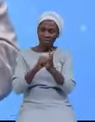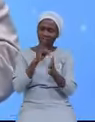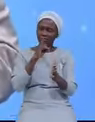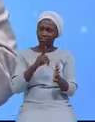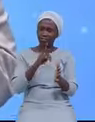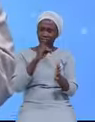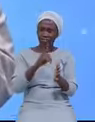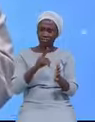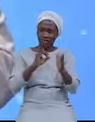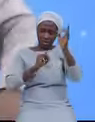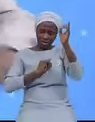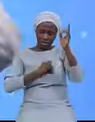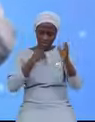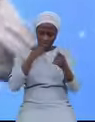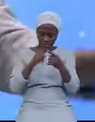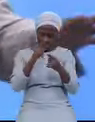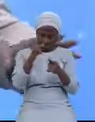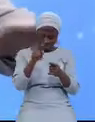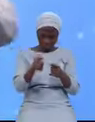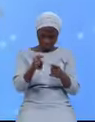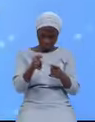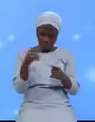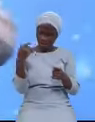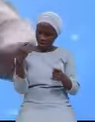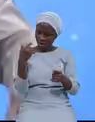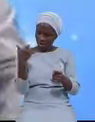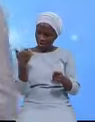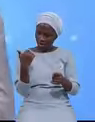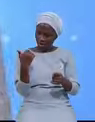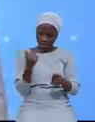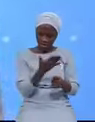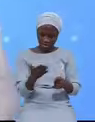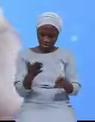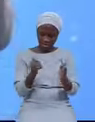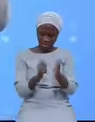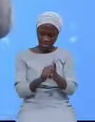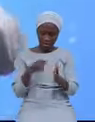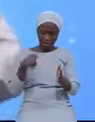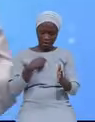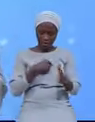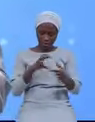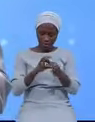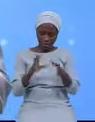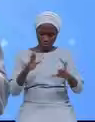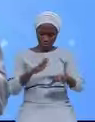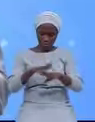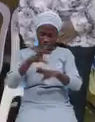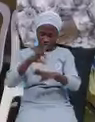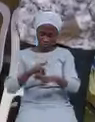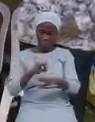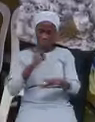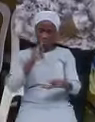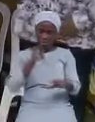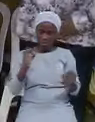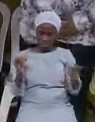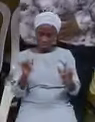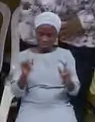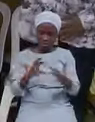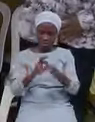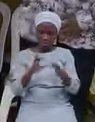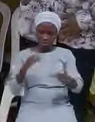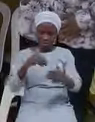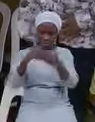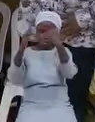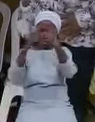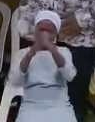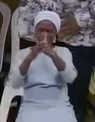say unto you, whatever we lose on earth is loosed in heaven. And